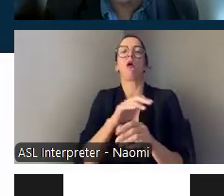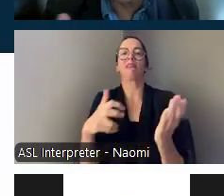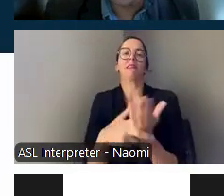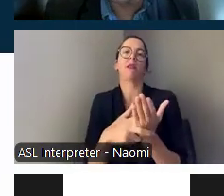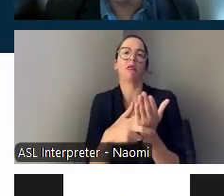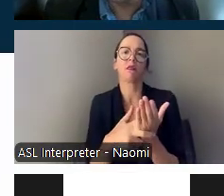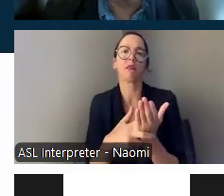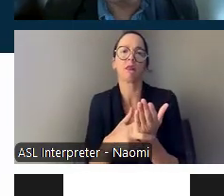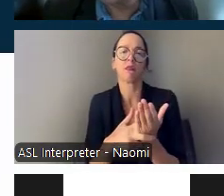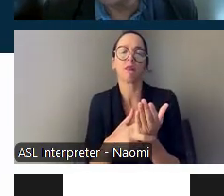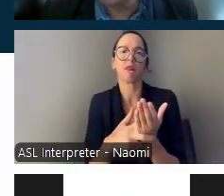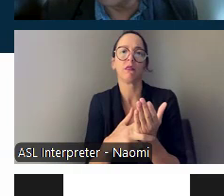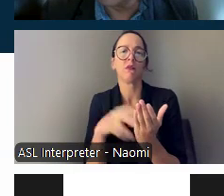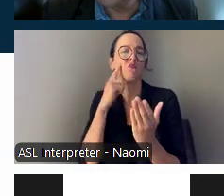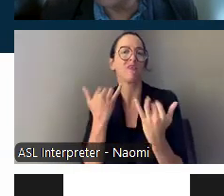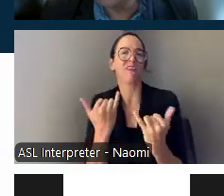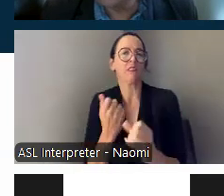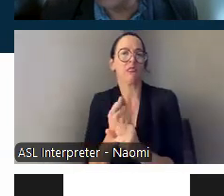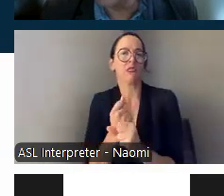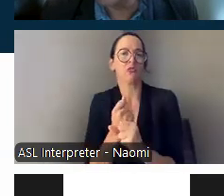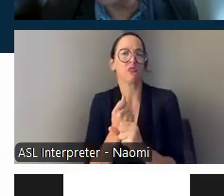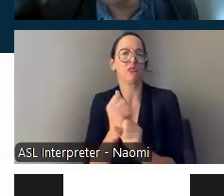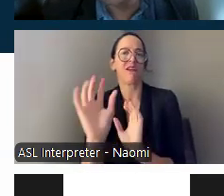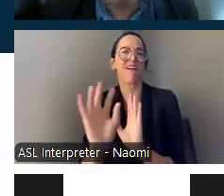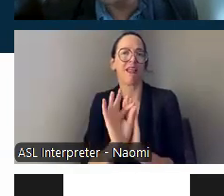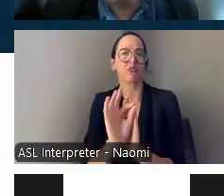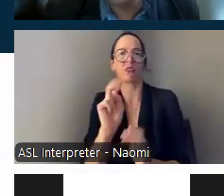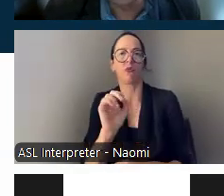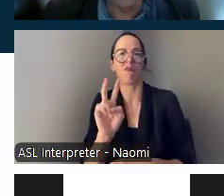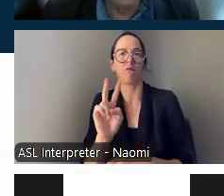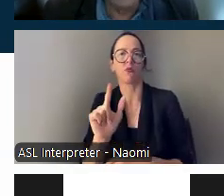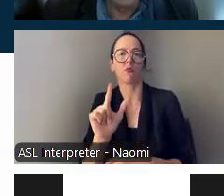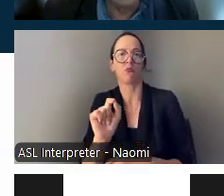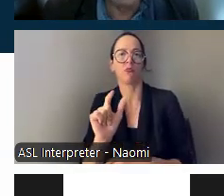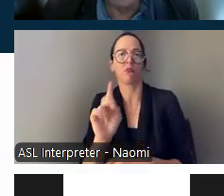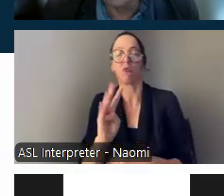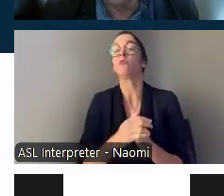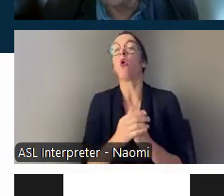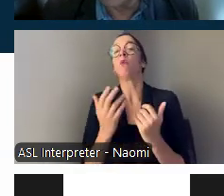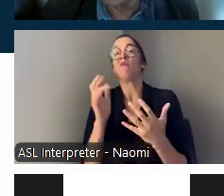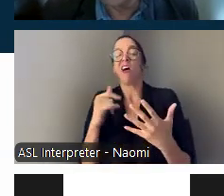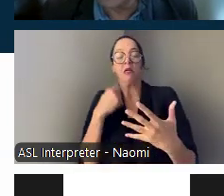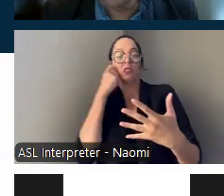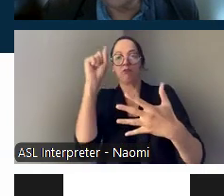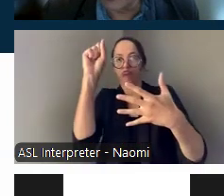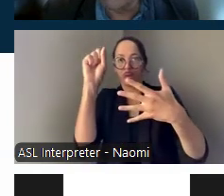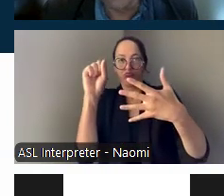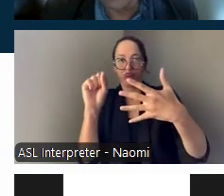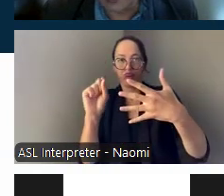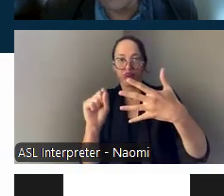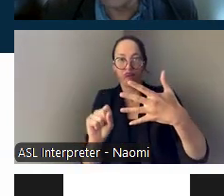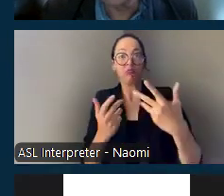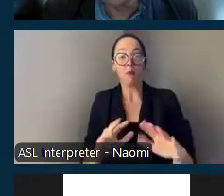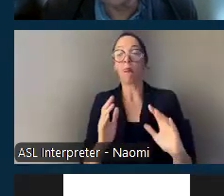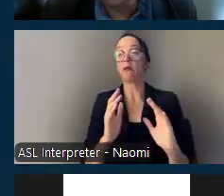that's our recommendations. And I guess to Sherry and to Hagar, if we wanted to open it up for